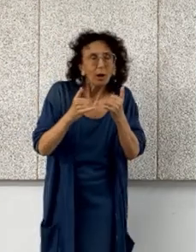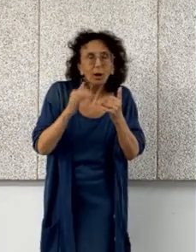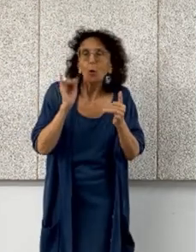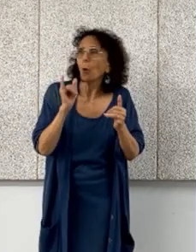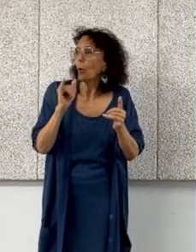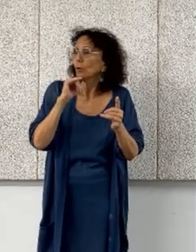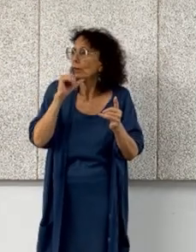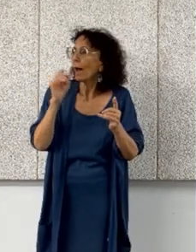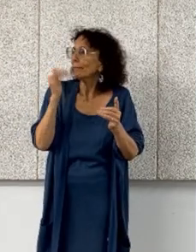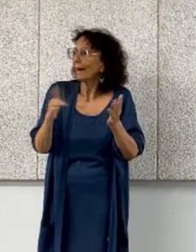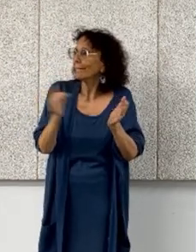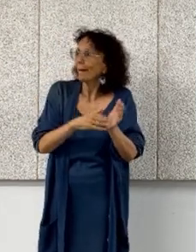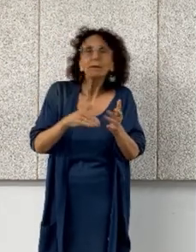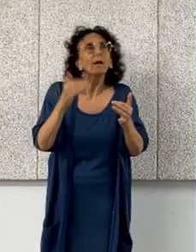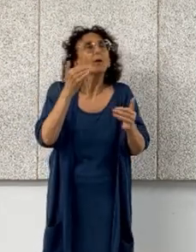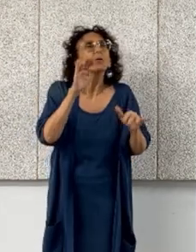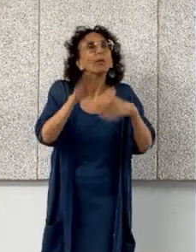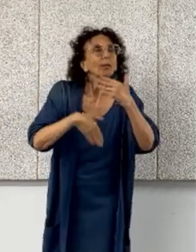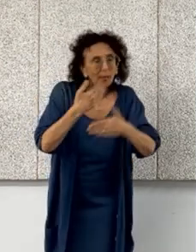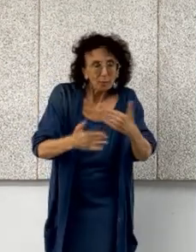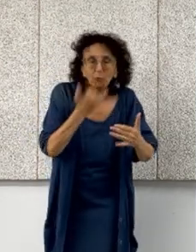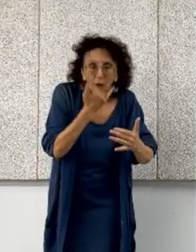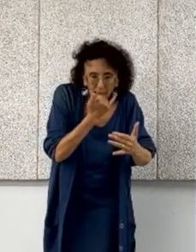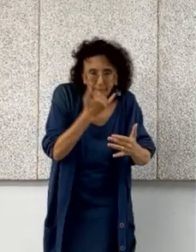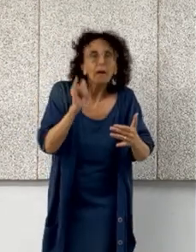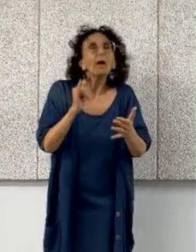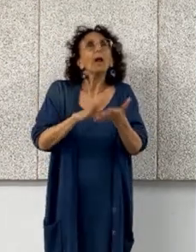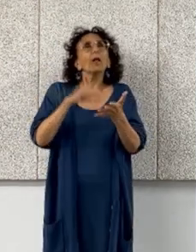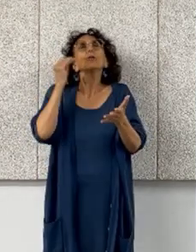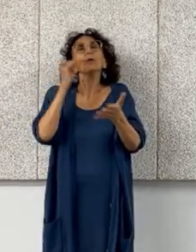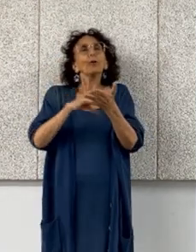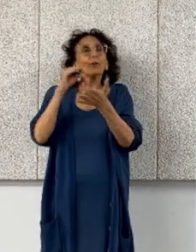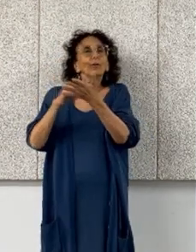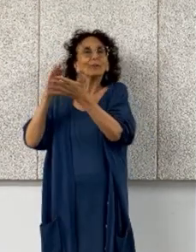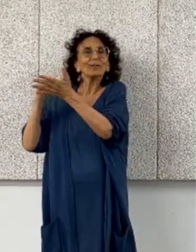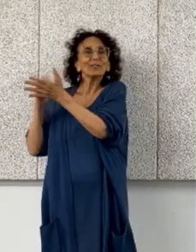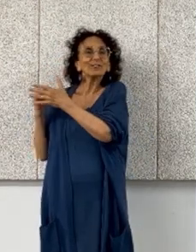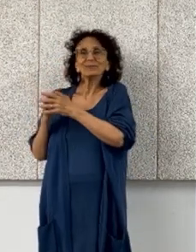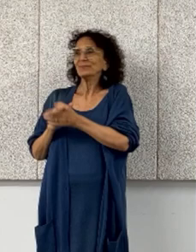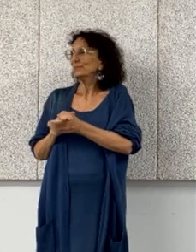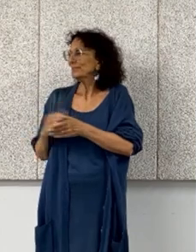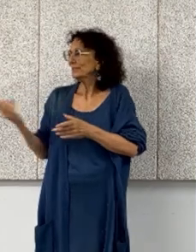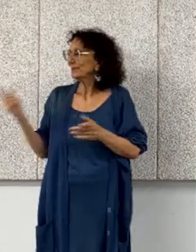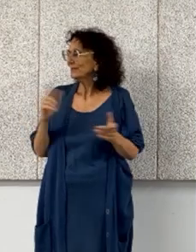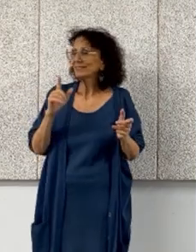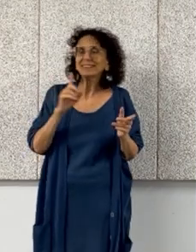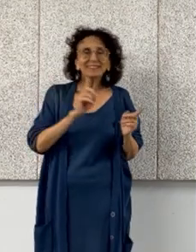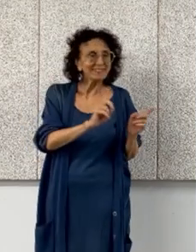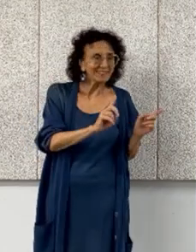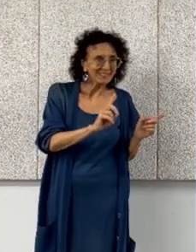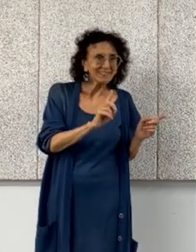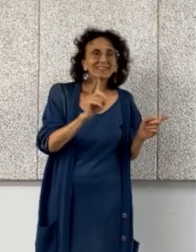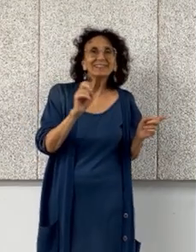time. So that kind of is where I got started in it. I really love that. Deeksha? Thank you.